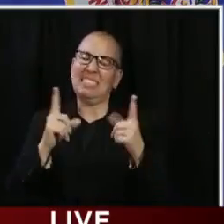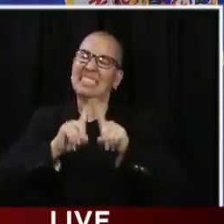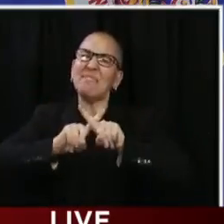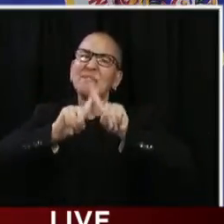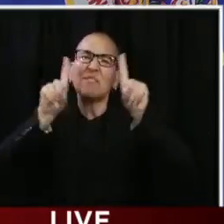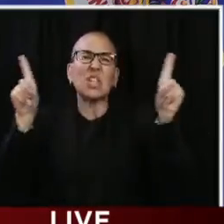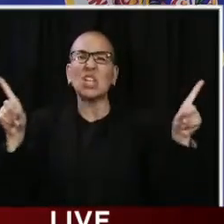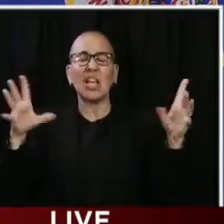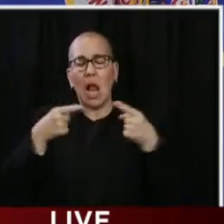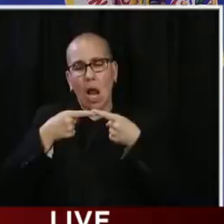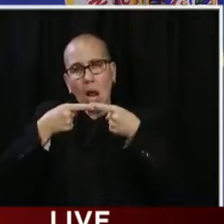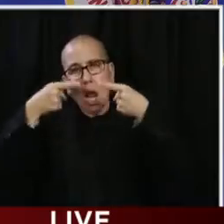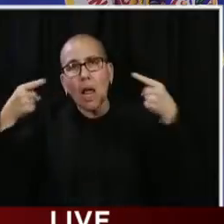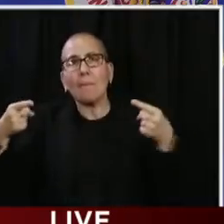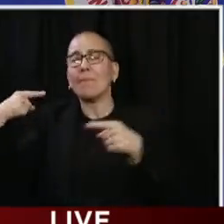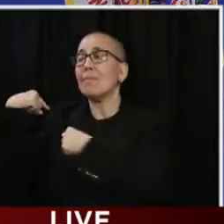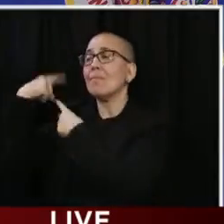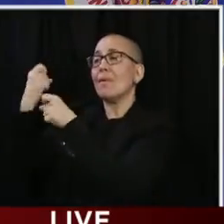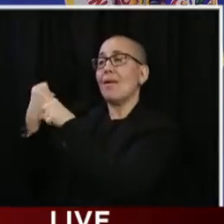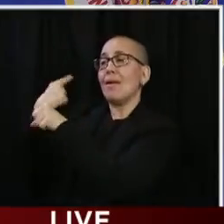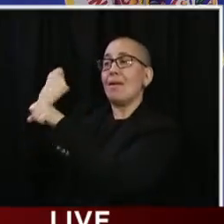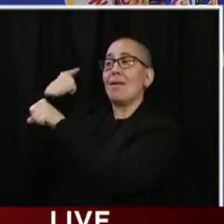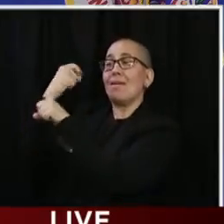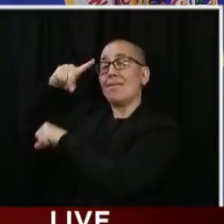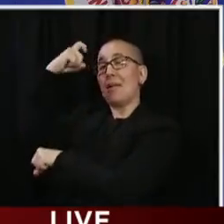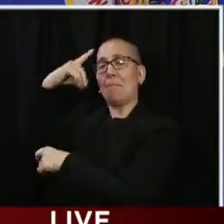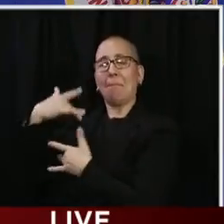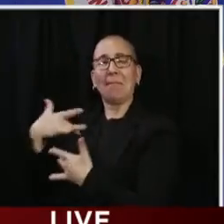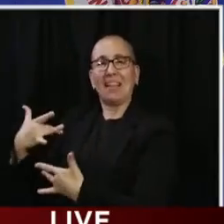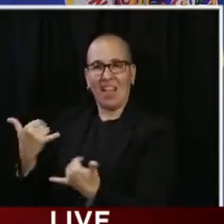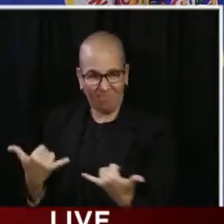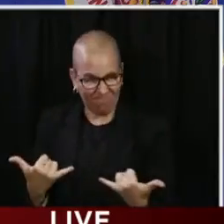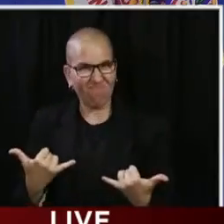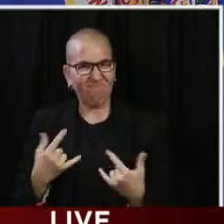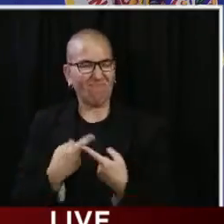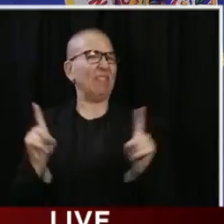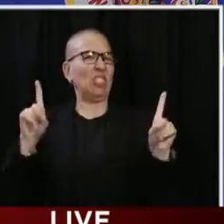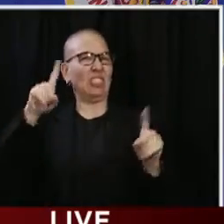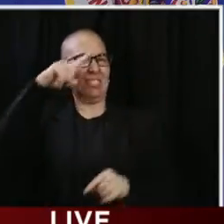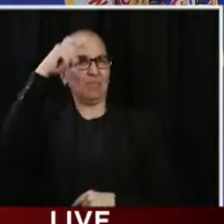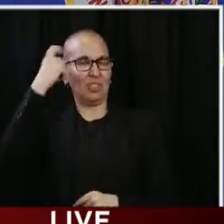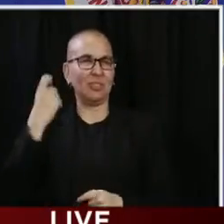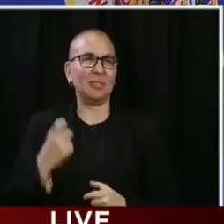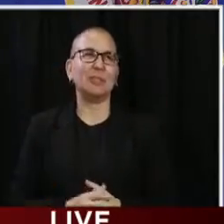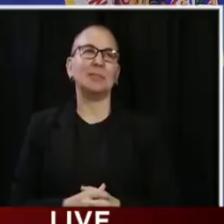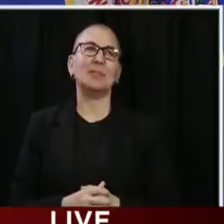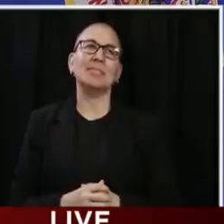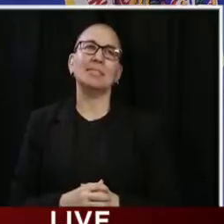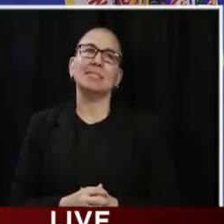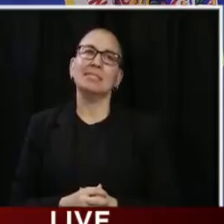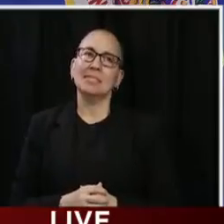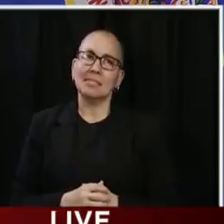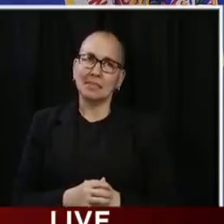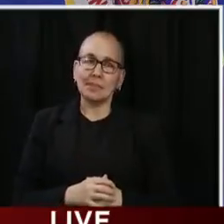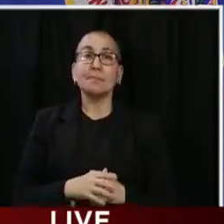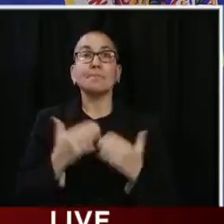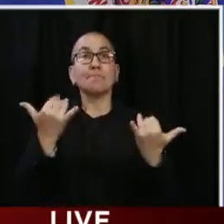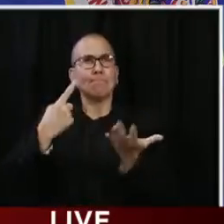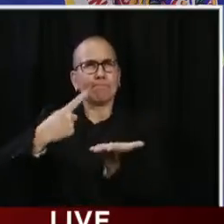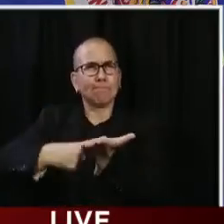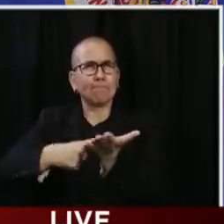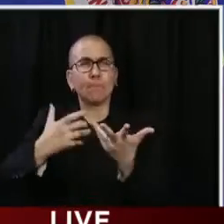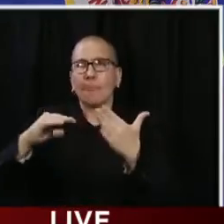immense. I'd also like to say that we spent a lot of time thinking about how do we find a new normal? How do we make sure, as we've talked many